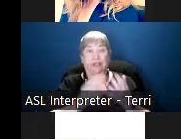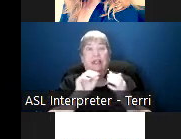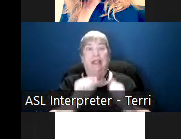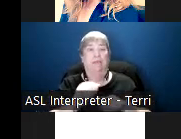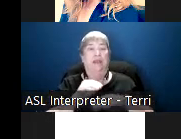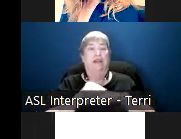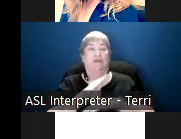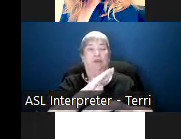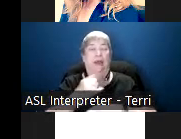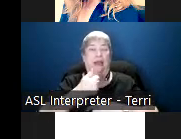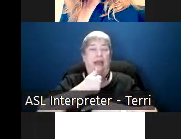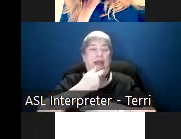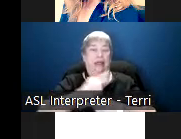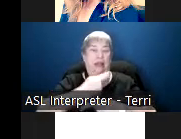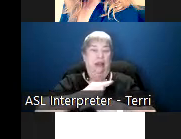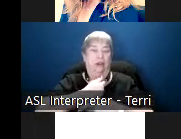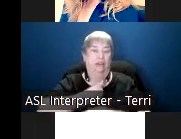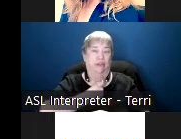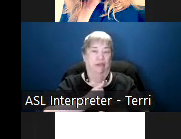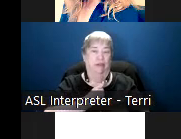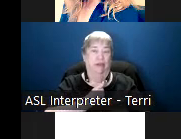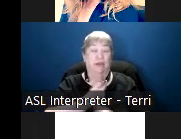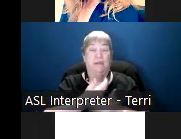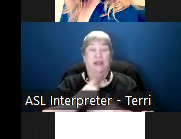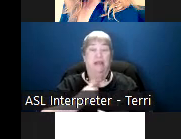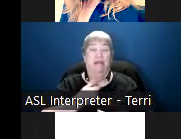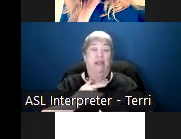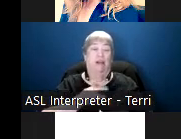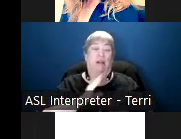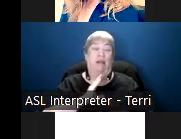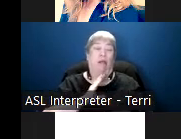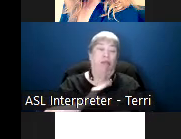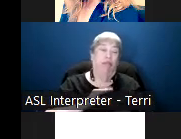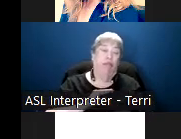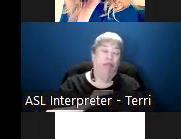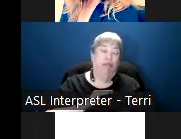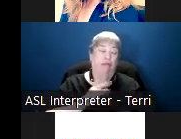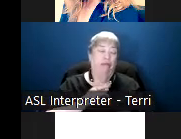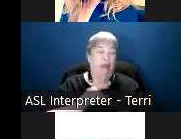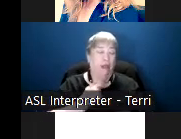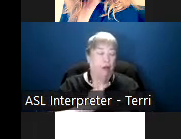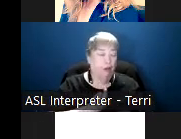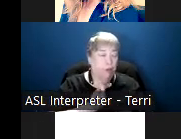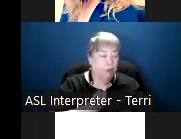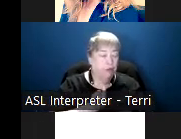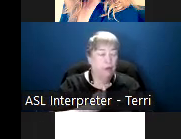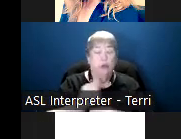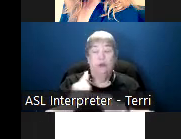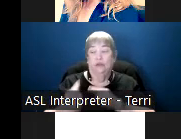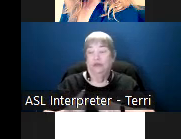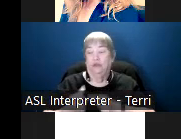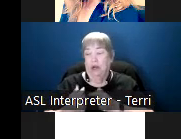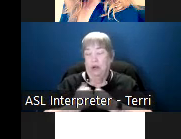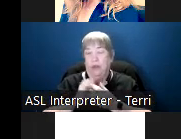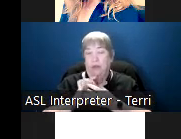if you're not practicing good self-care, you may have low self-esteem or feel isolated or be struggling with some of your relationships